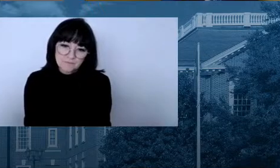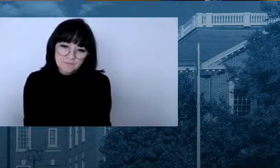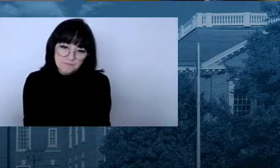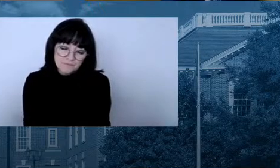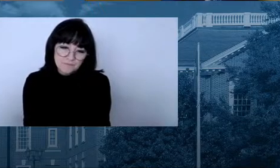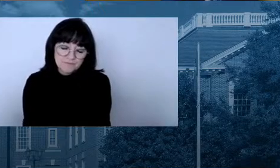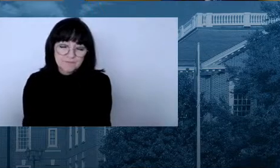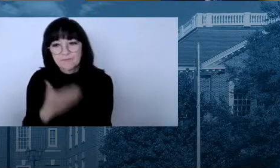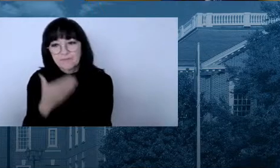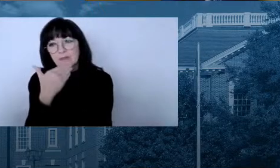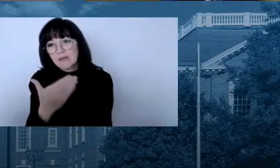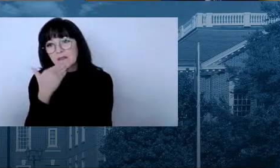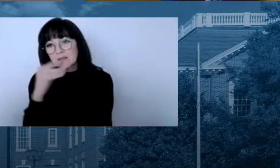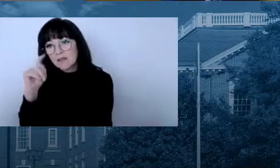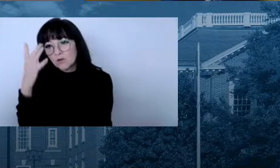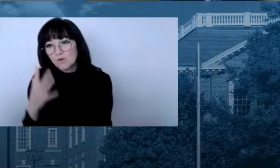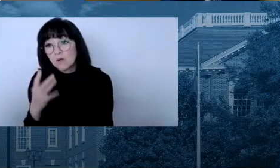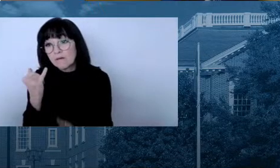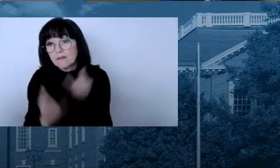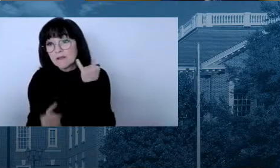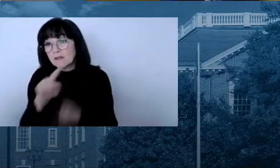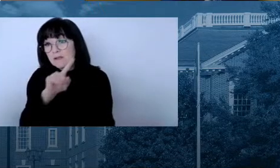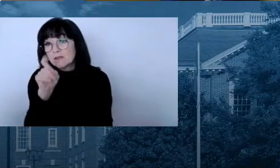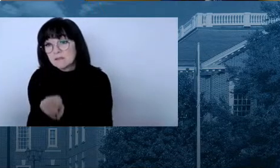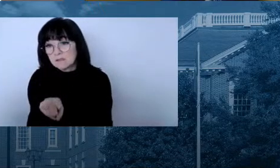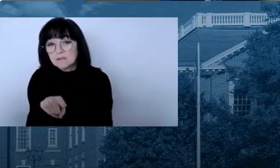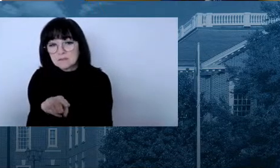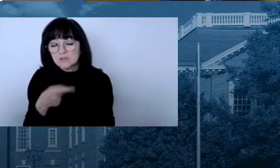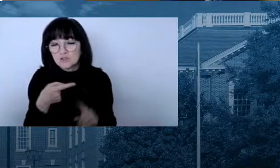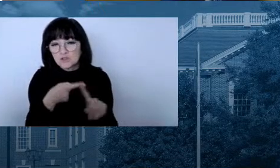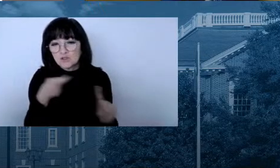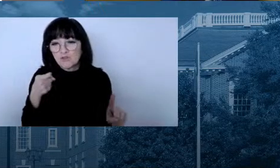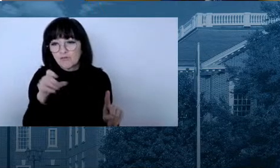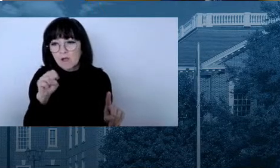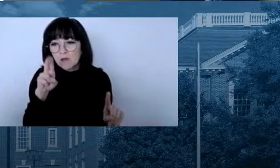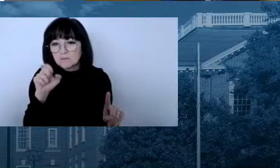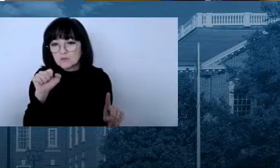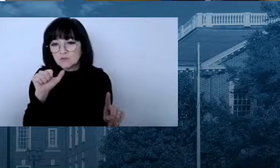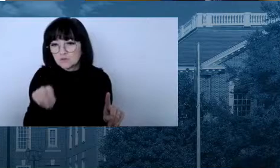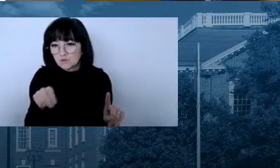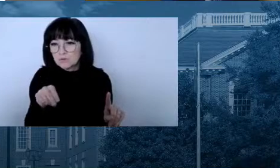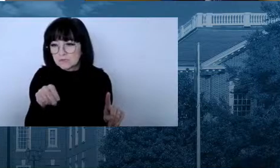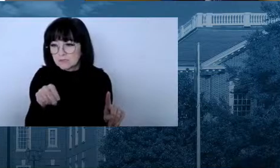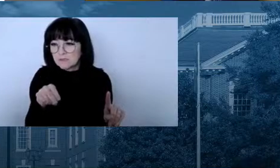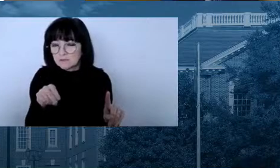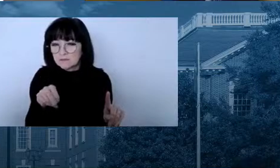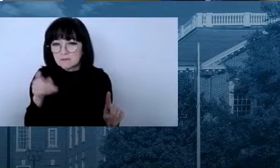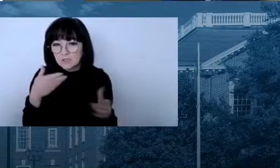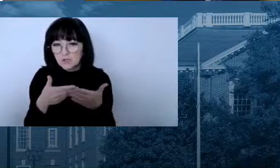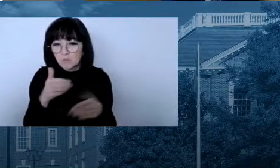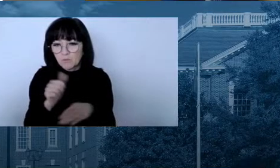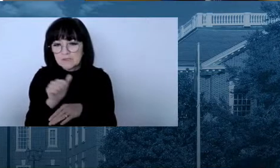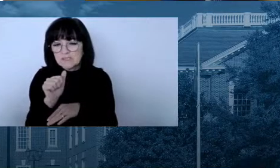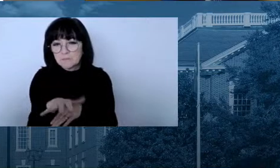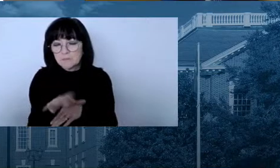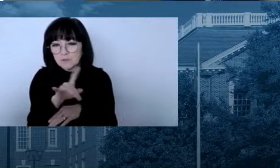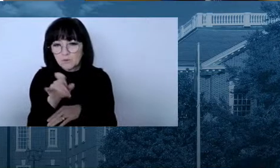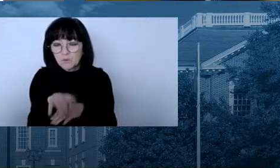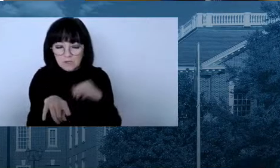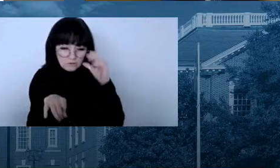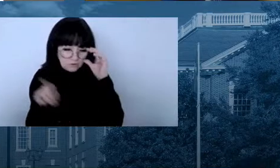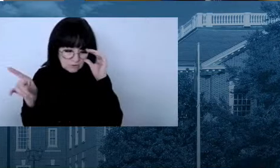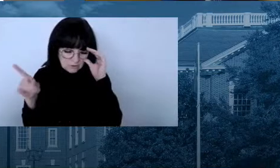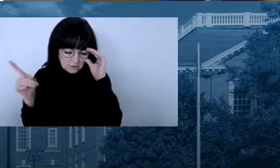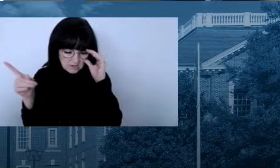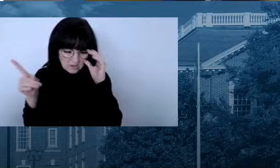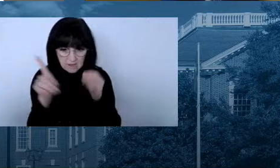Thanks, Governor. The last question will come from Susan Canfora. This is a pre-submitted question. She asks, Governor, if you